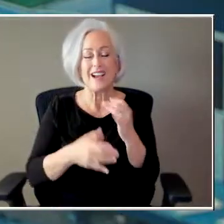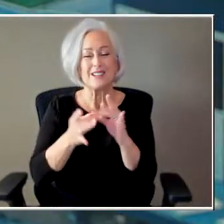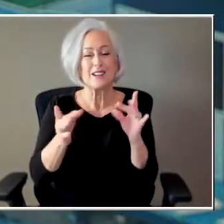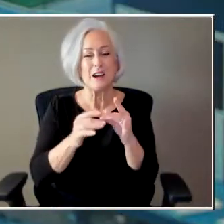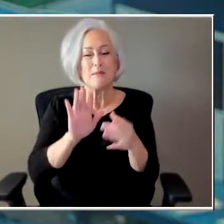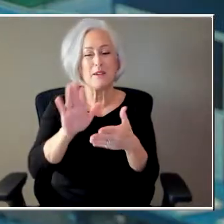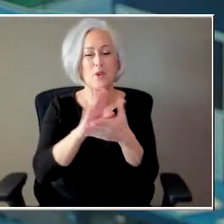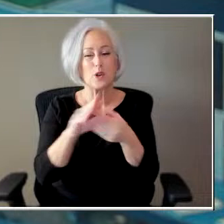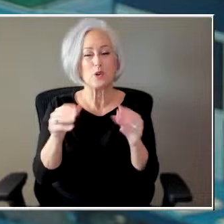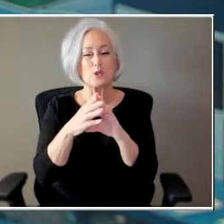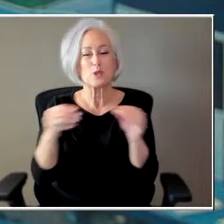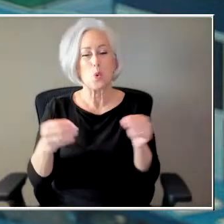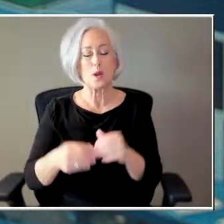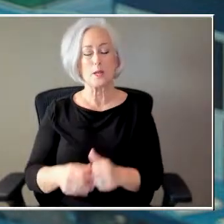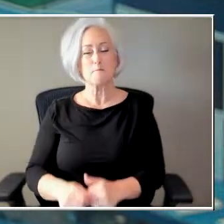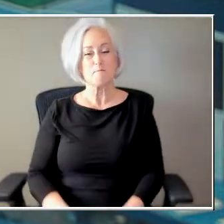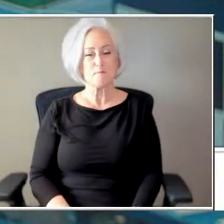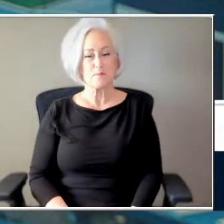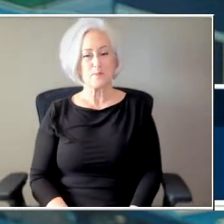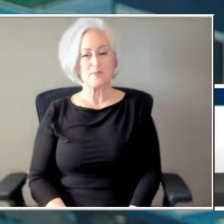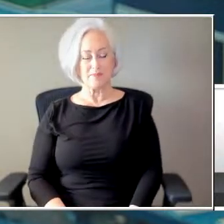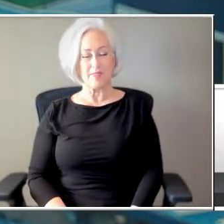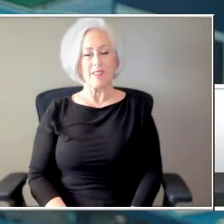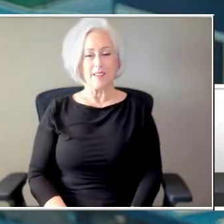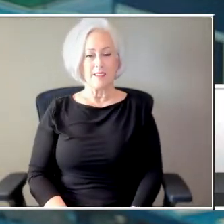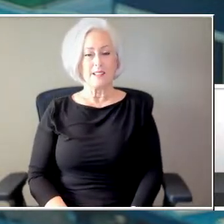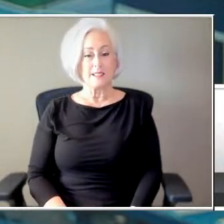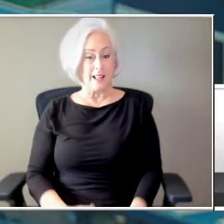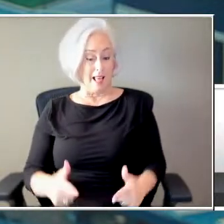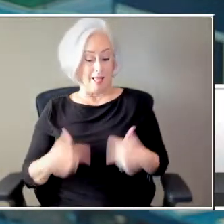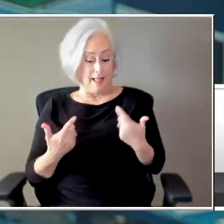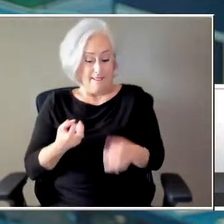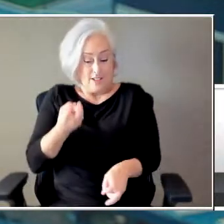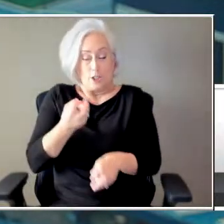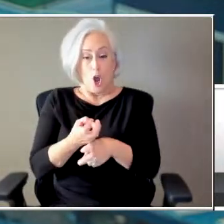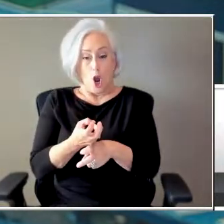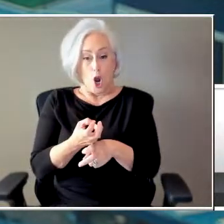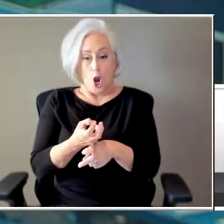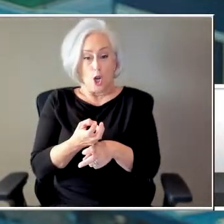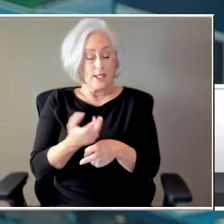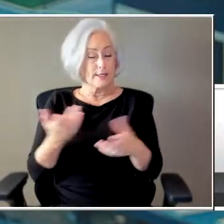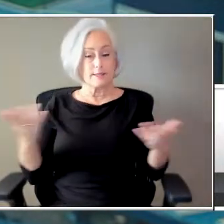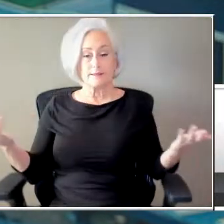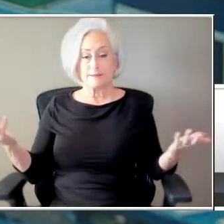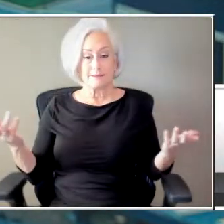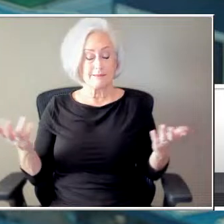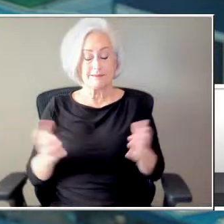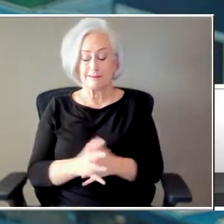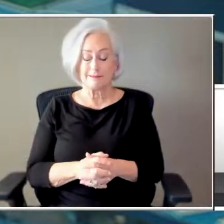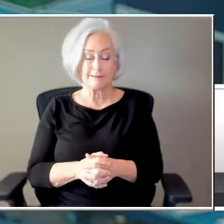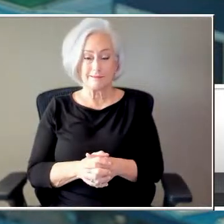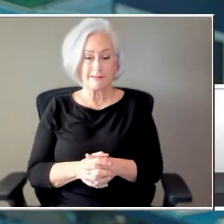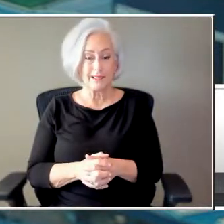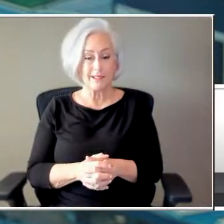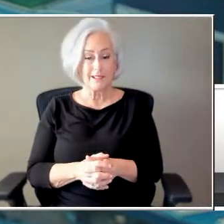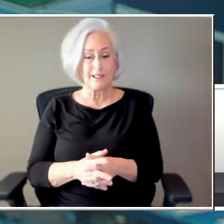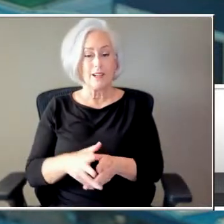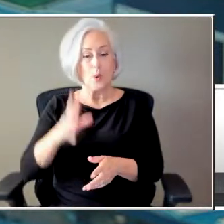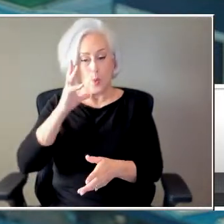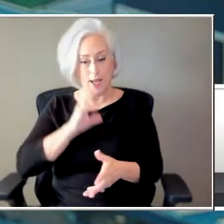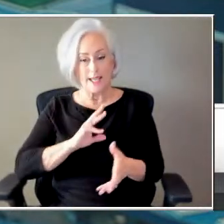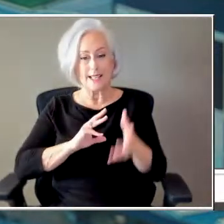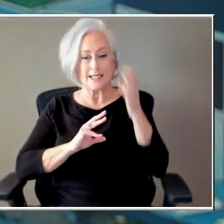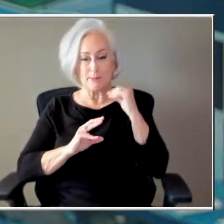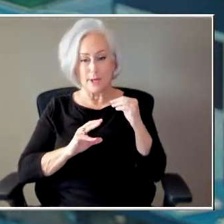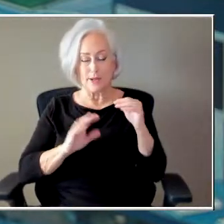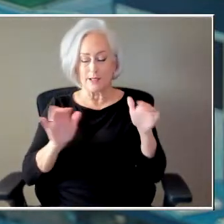I would say, life is hard. Life is hard. And we go through obstacles